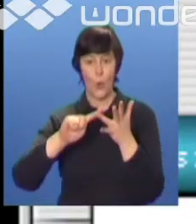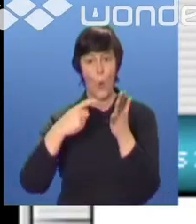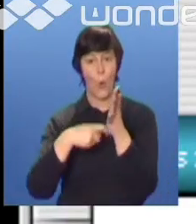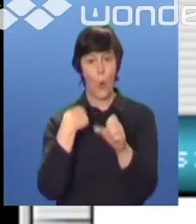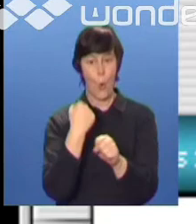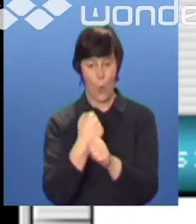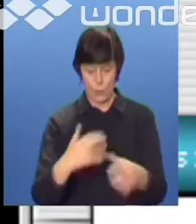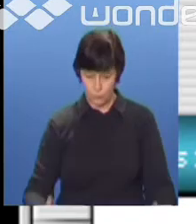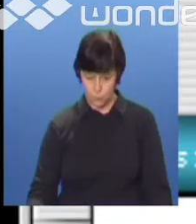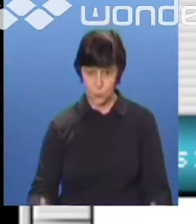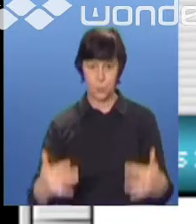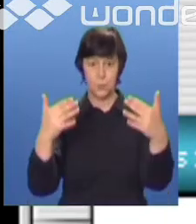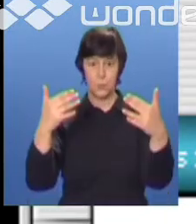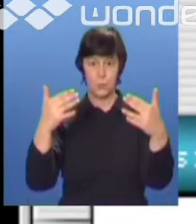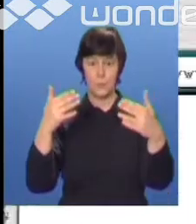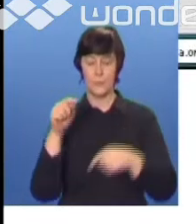www.locata.org.